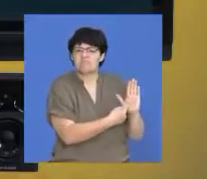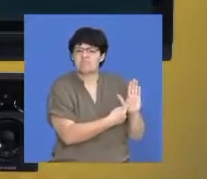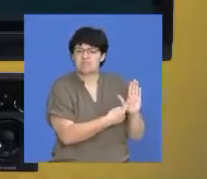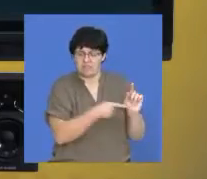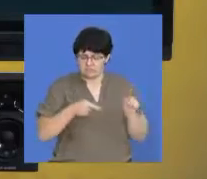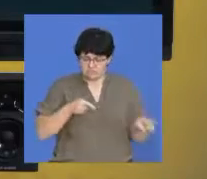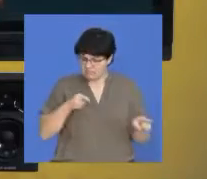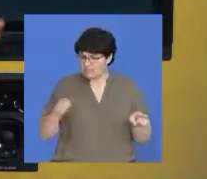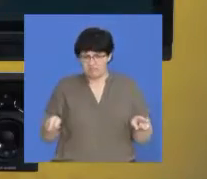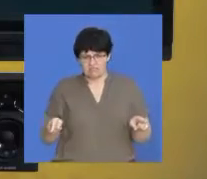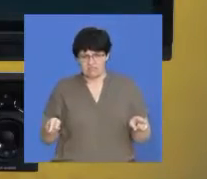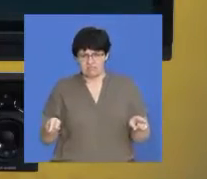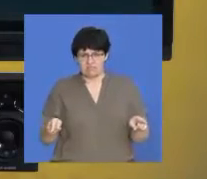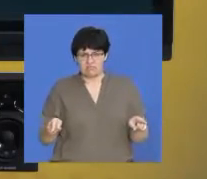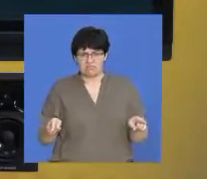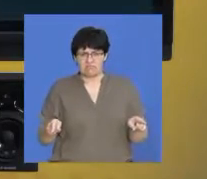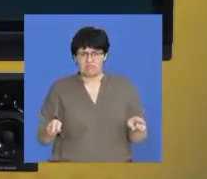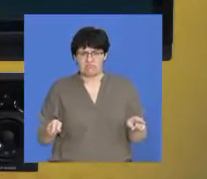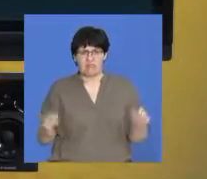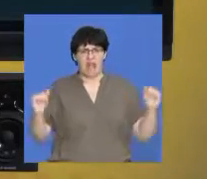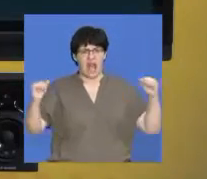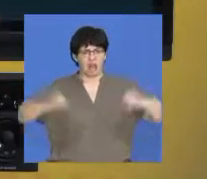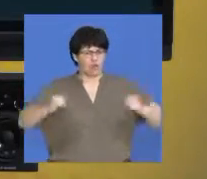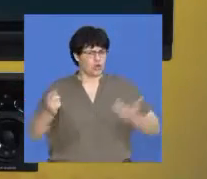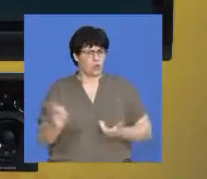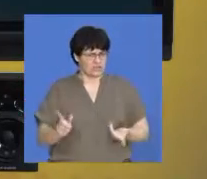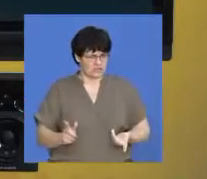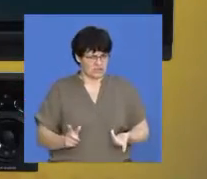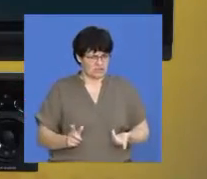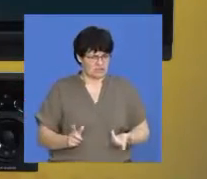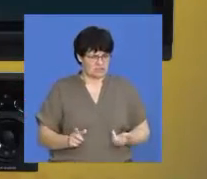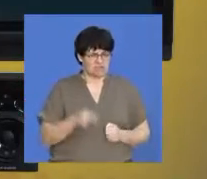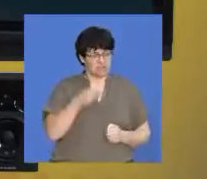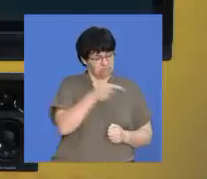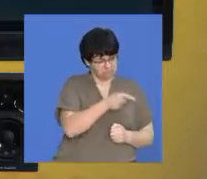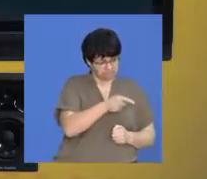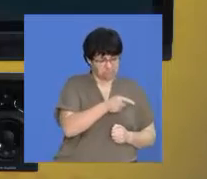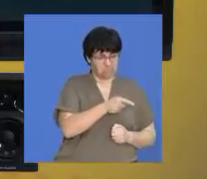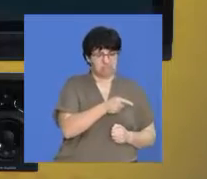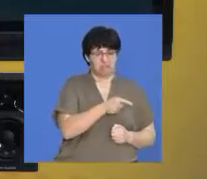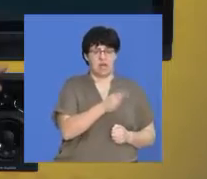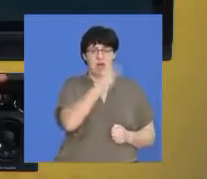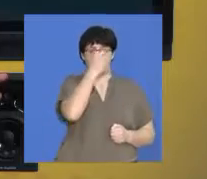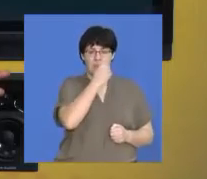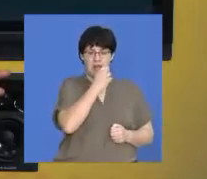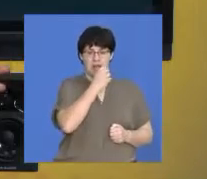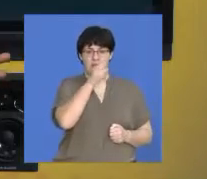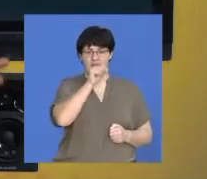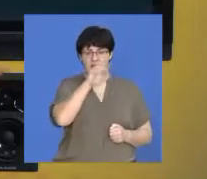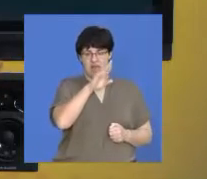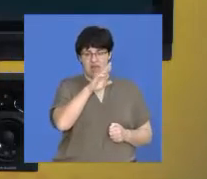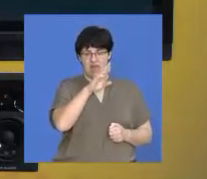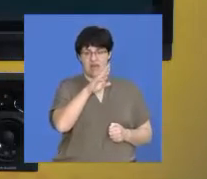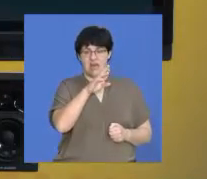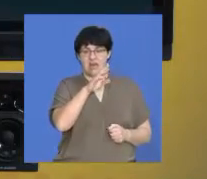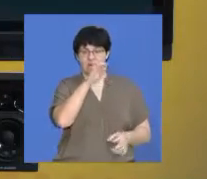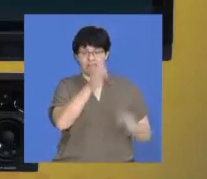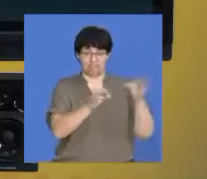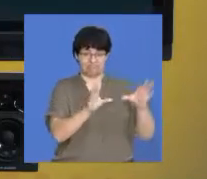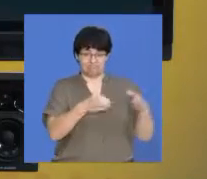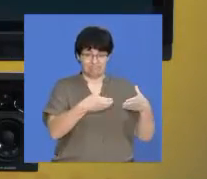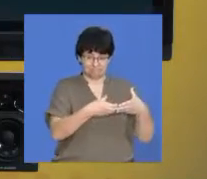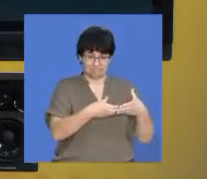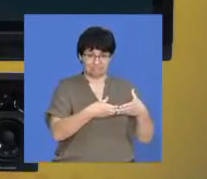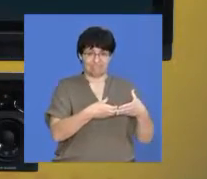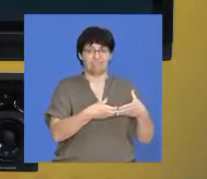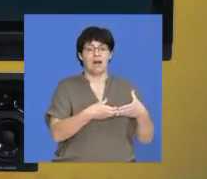agrees with what the written source had said about the Black Panther Party launching its breakfast program. And remember, I